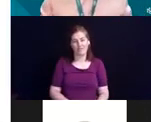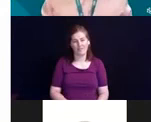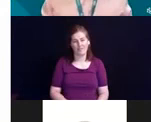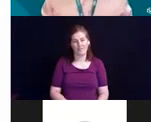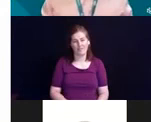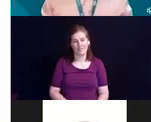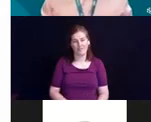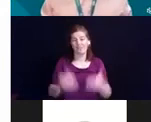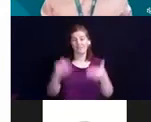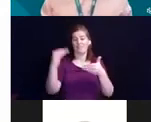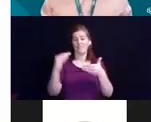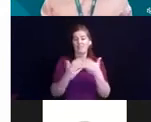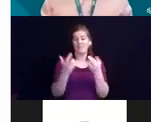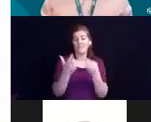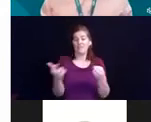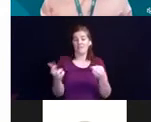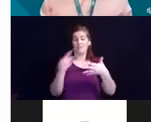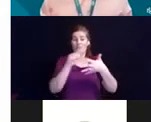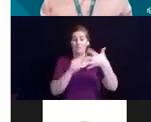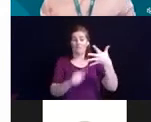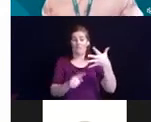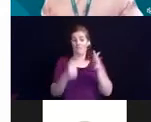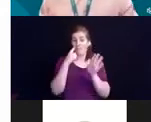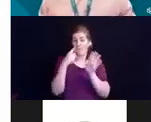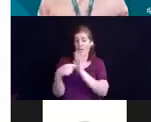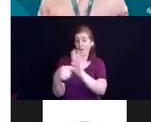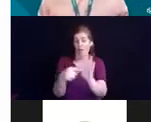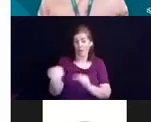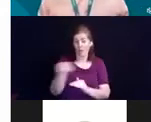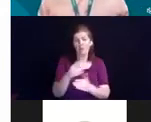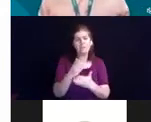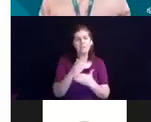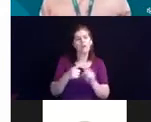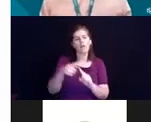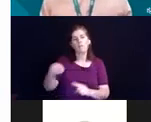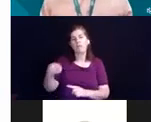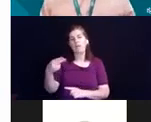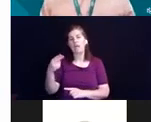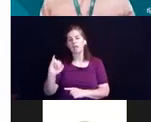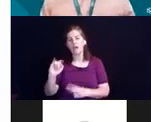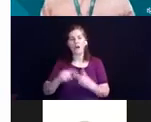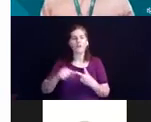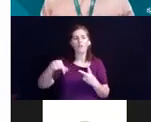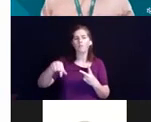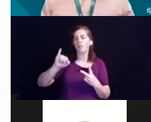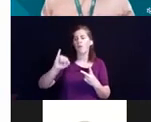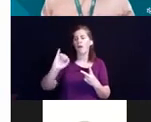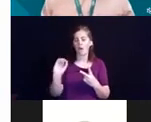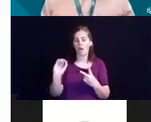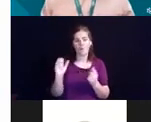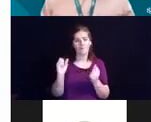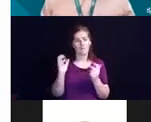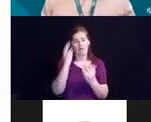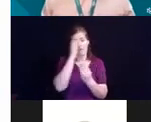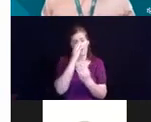Here are some resources that we put together for you. Some are from PHI, some are from the QIO. A lot of the information